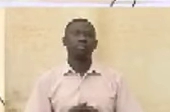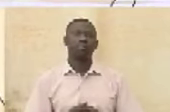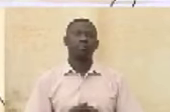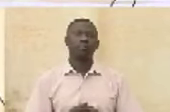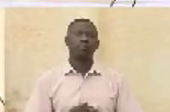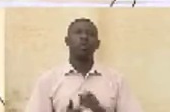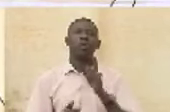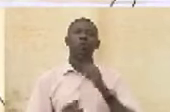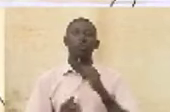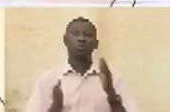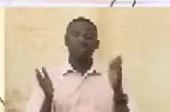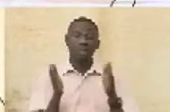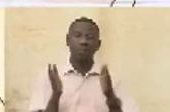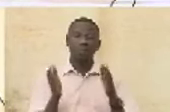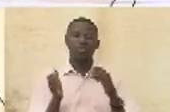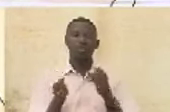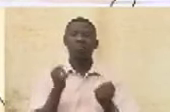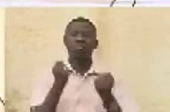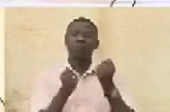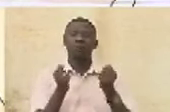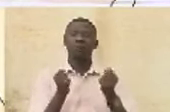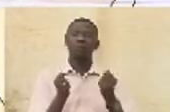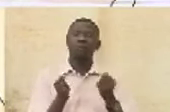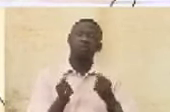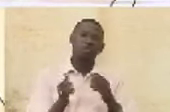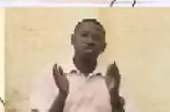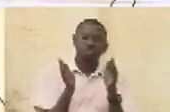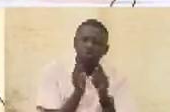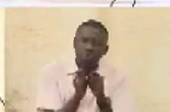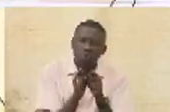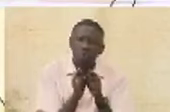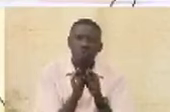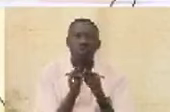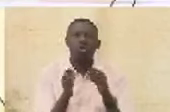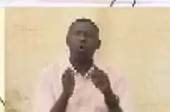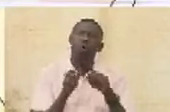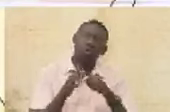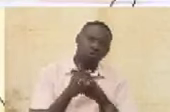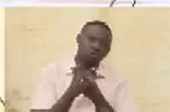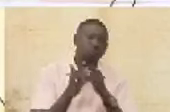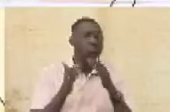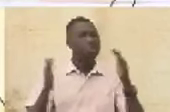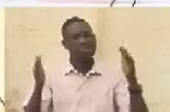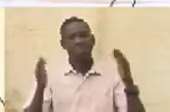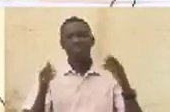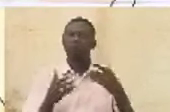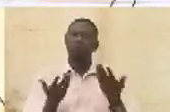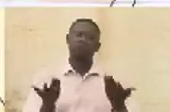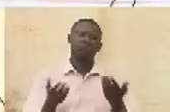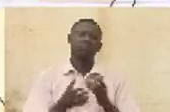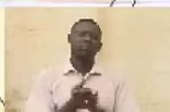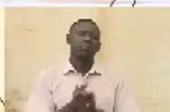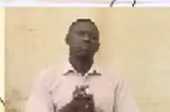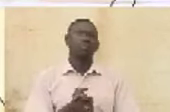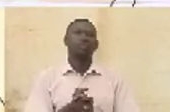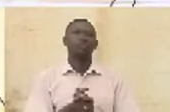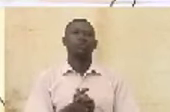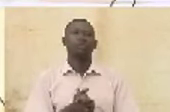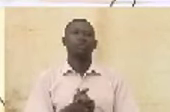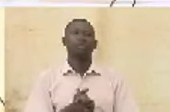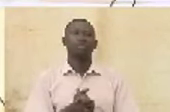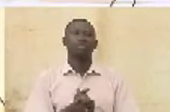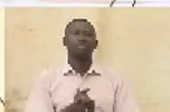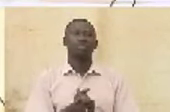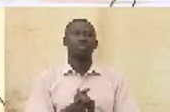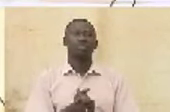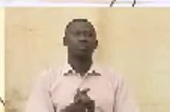What was the size of the pickup? Was it a small one or a big one? Nin to weta ju kundo ni ngala fano be nyaadi le fo wara male ma fo kanya ni wala. Nin